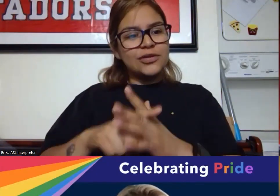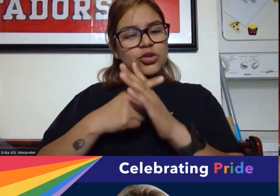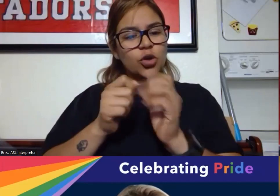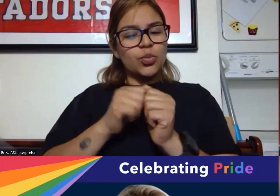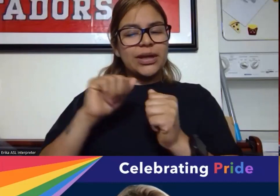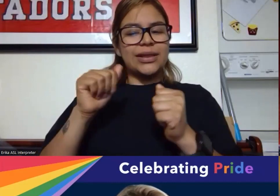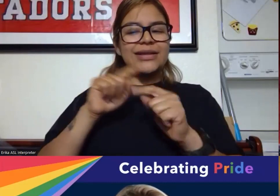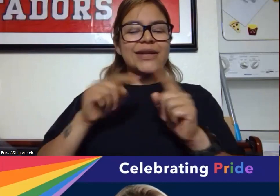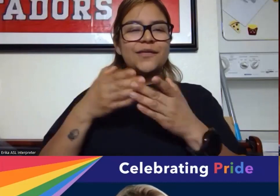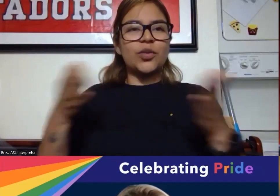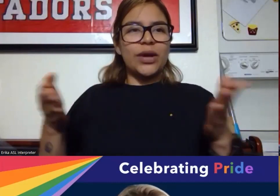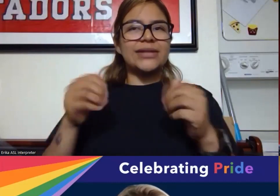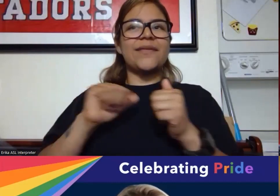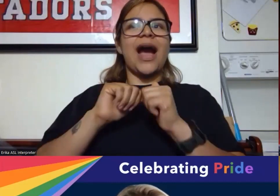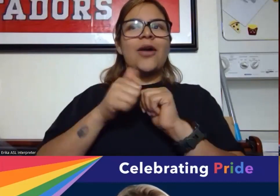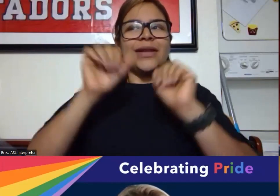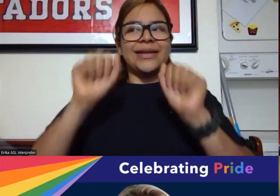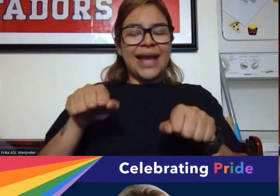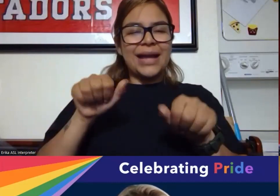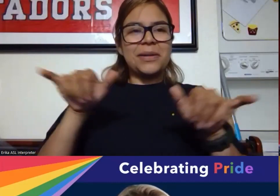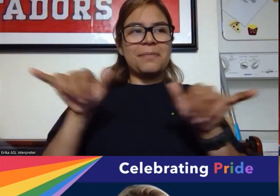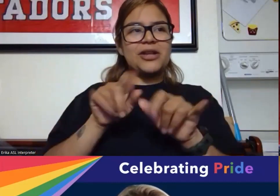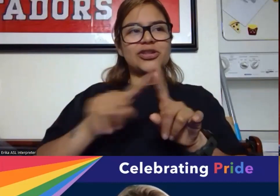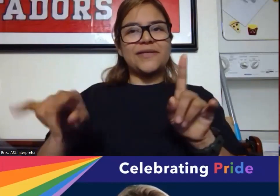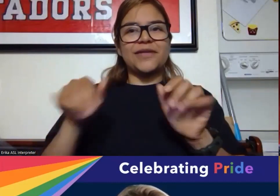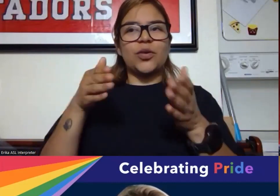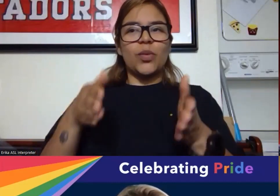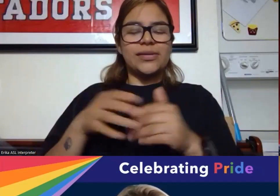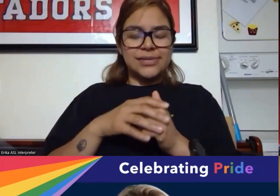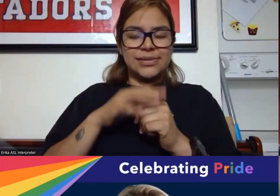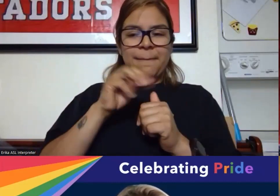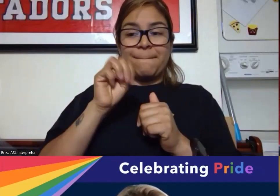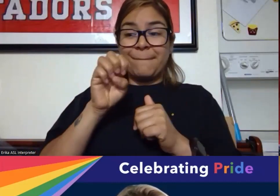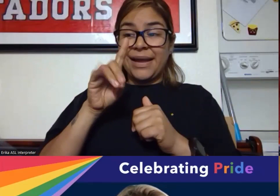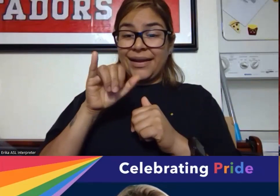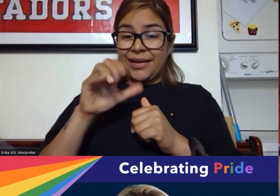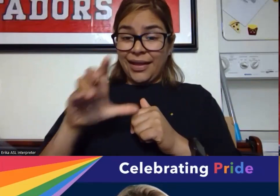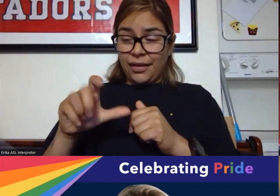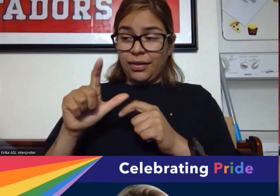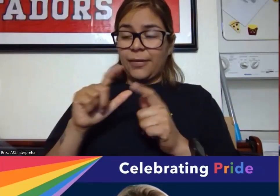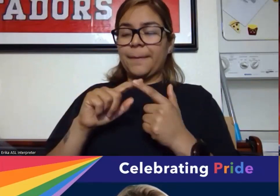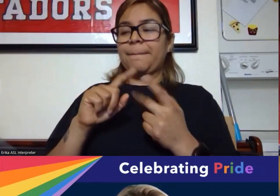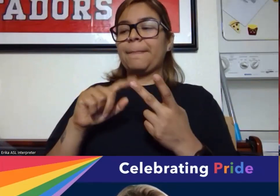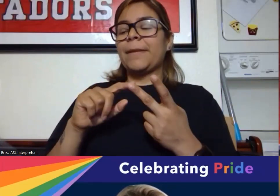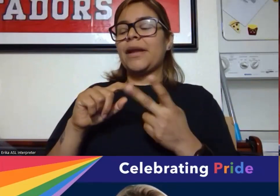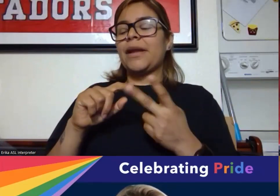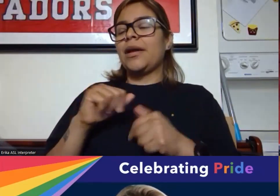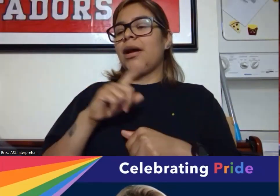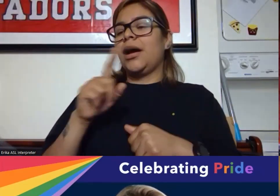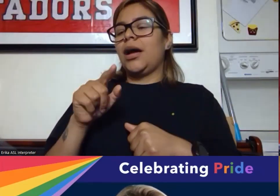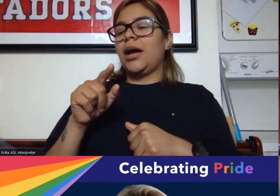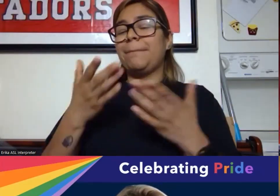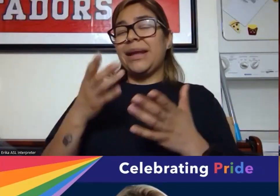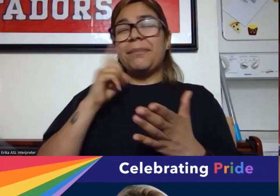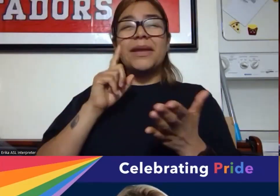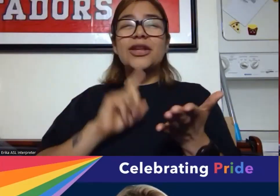ways of measuring, and I think some other departments, Medi-Cal is too as well. I would also suggest looking at data from